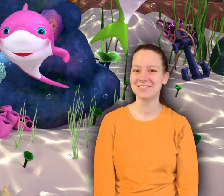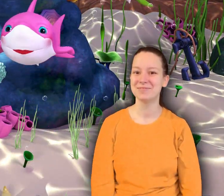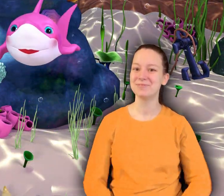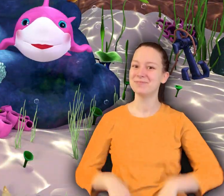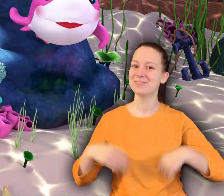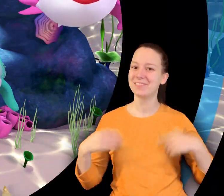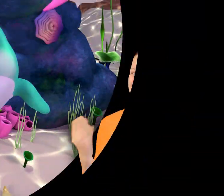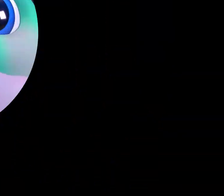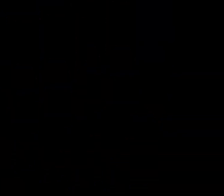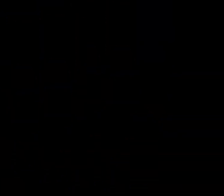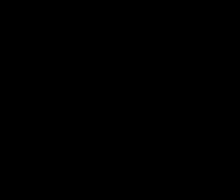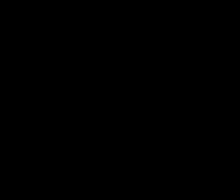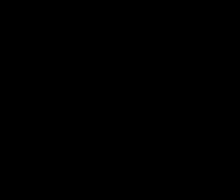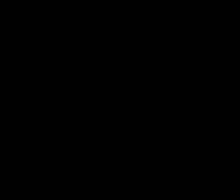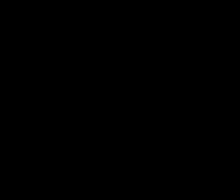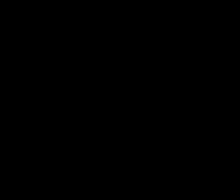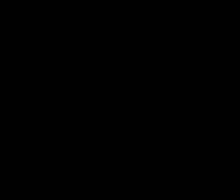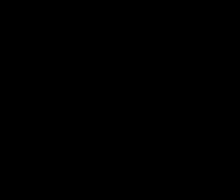end